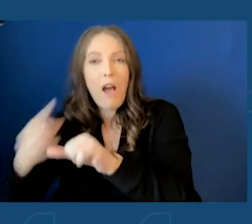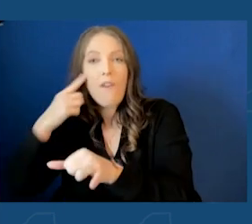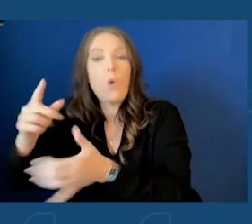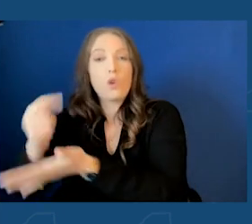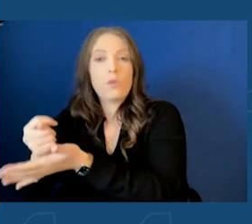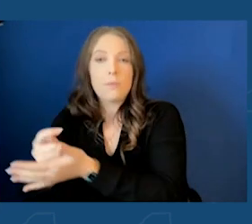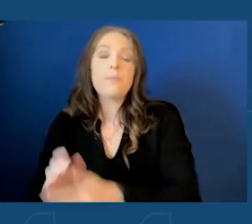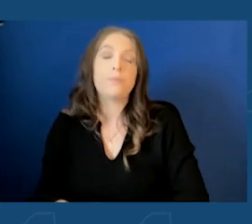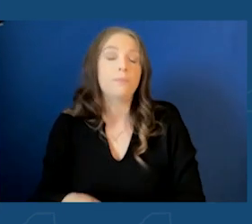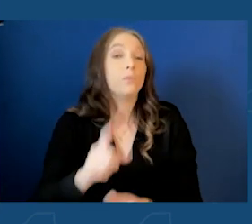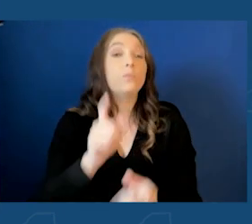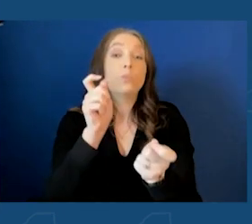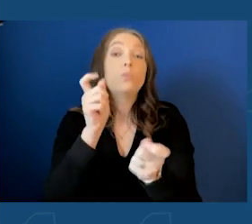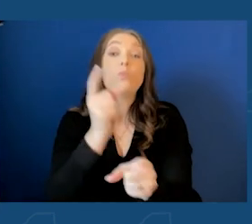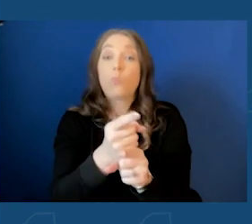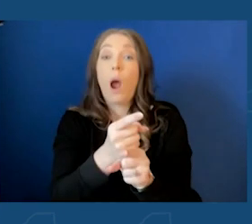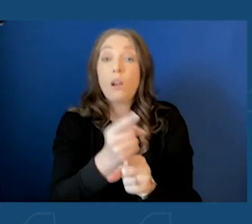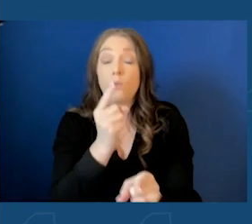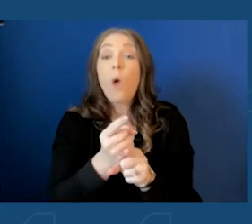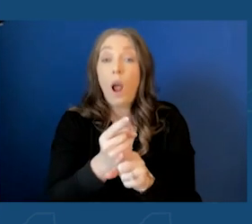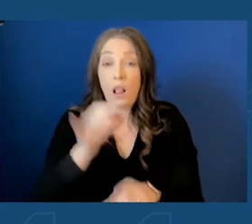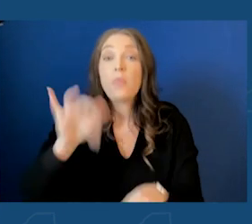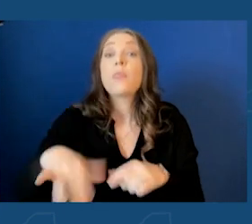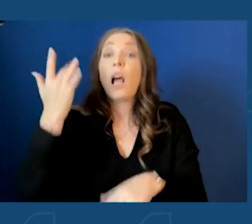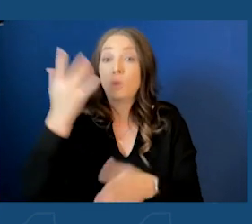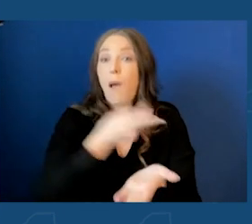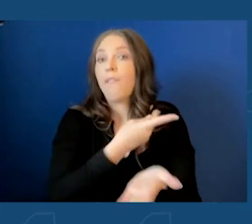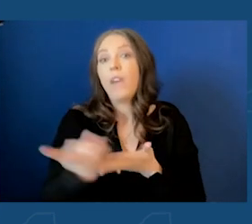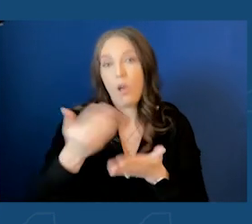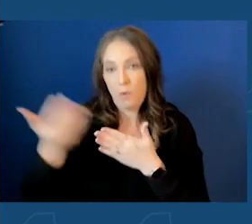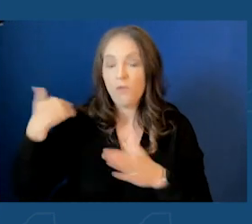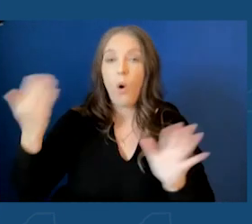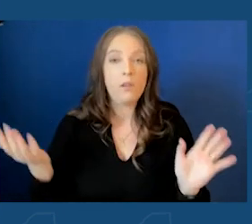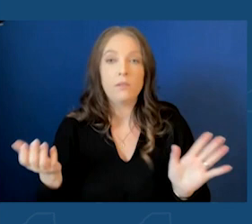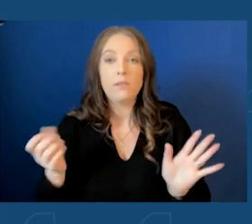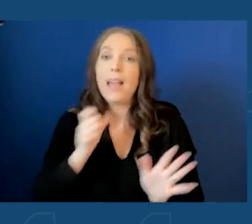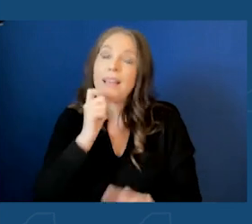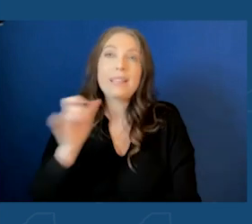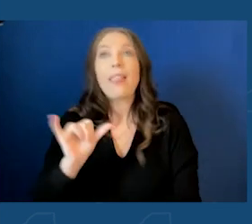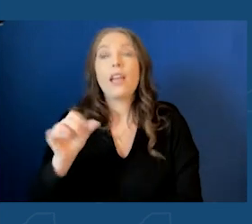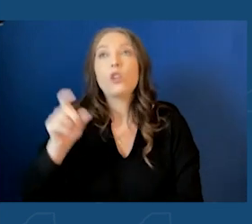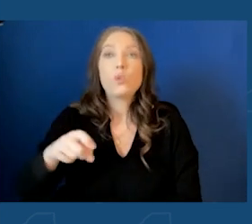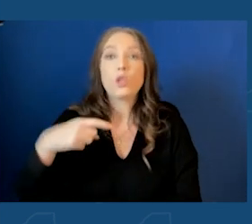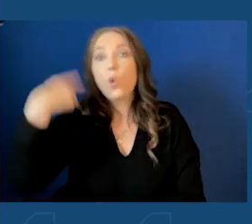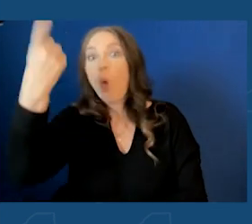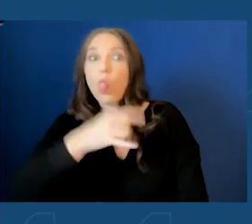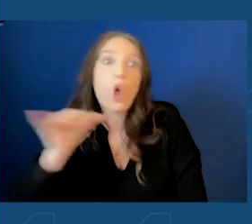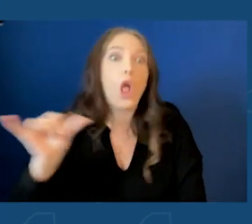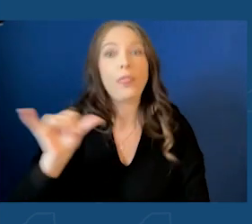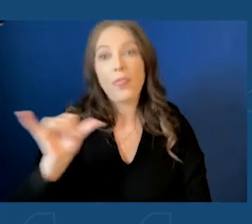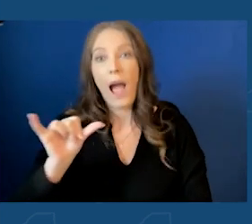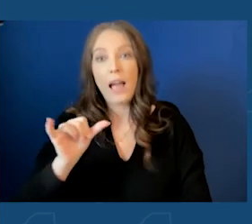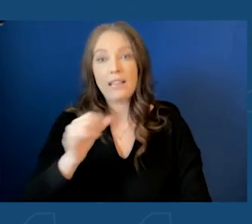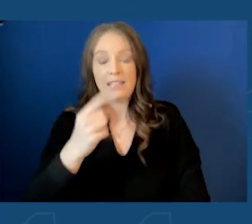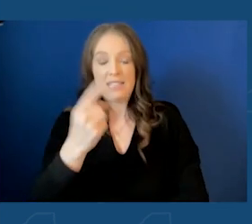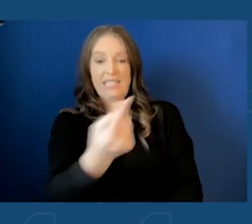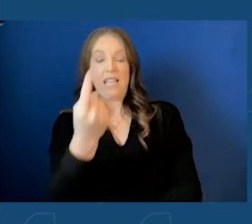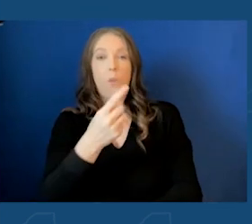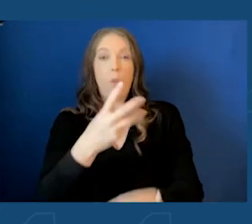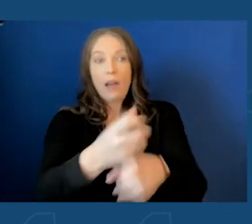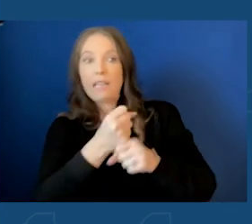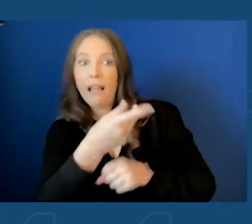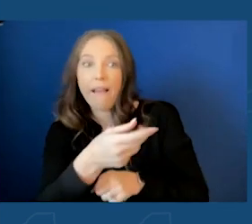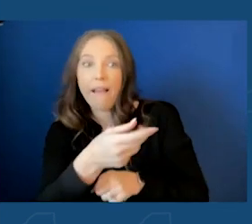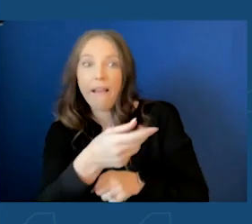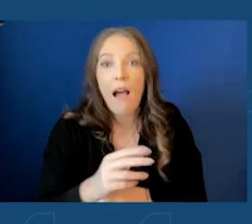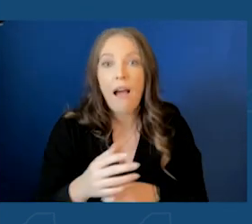failure before. And that's why we're saying it's not that you have to look like you're someone who's going to be getting a gun or someone who, on the edge of the subway